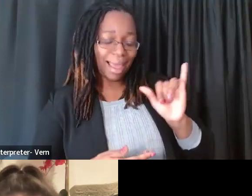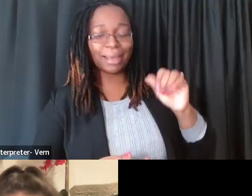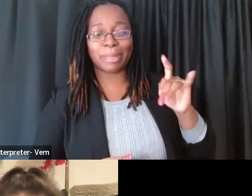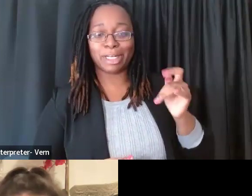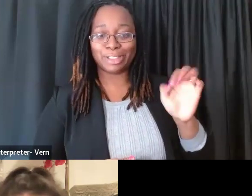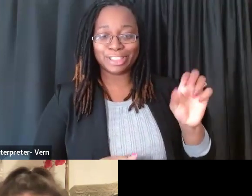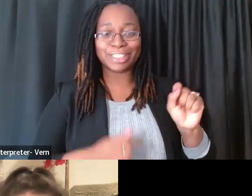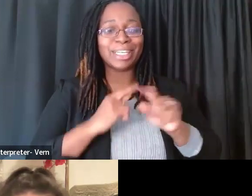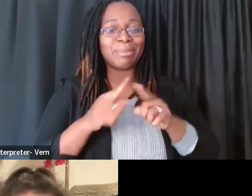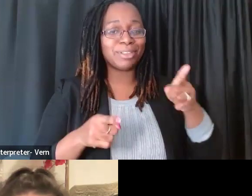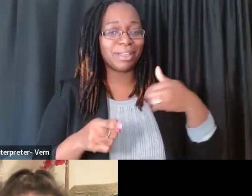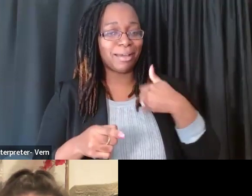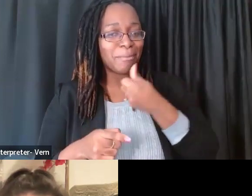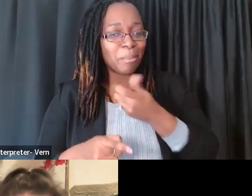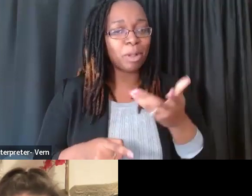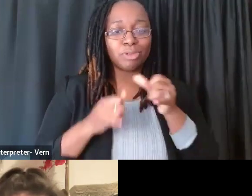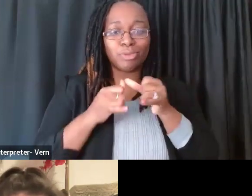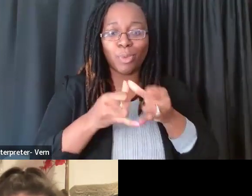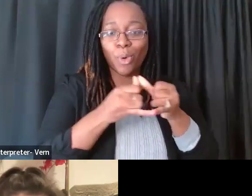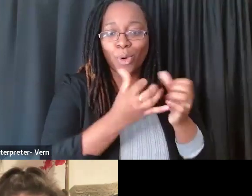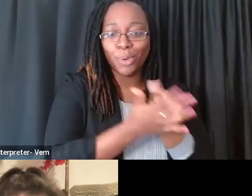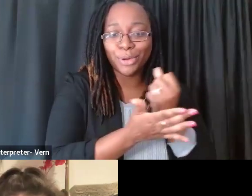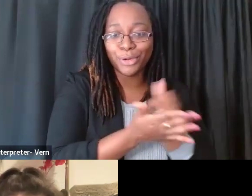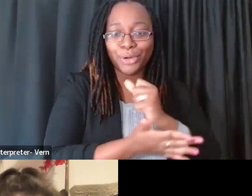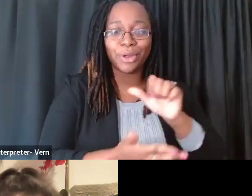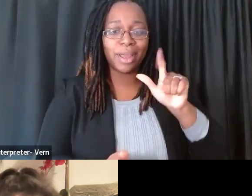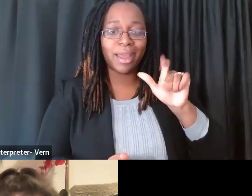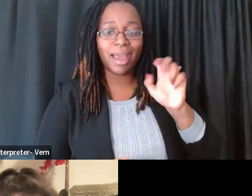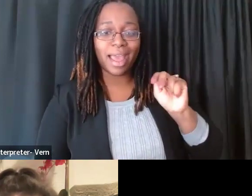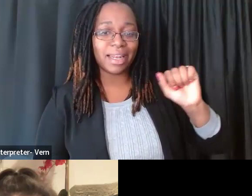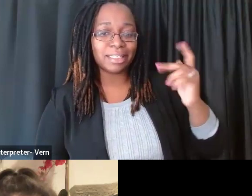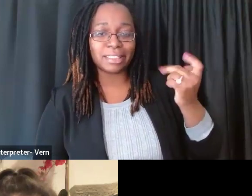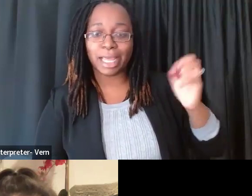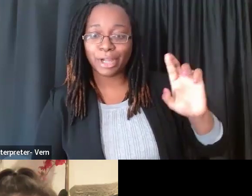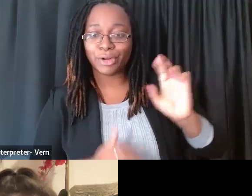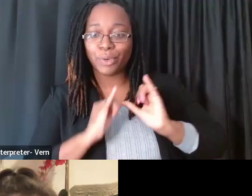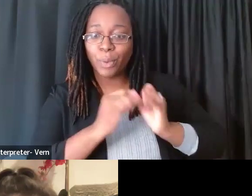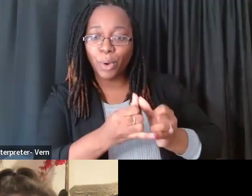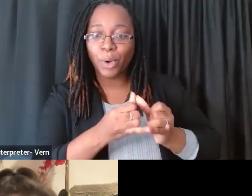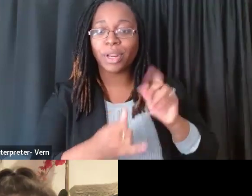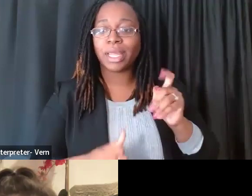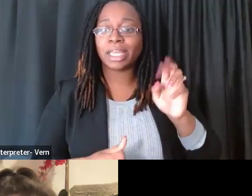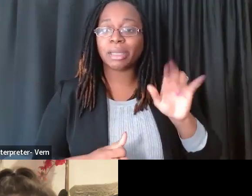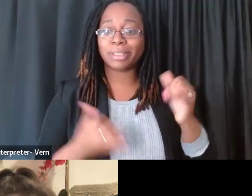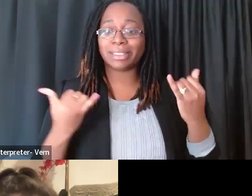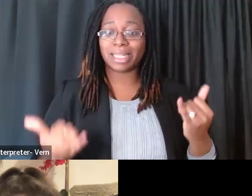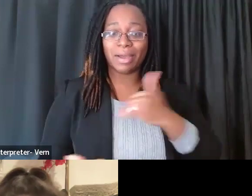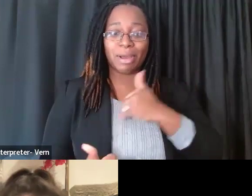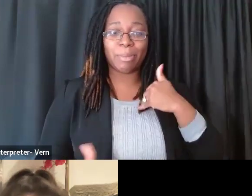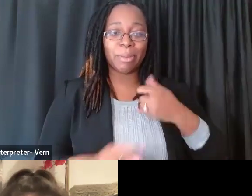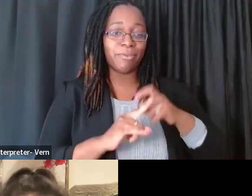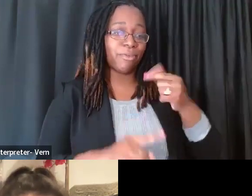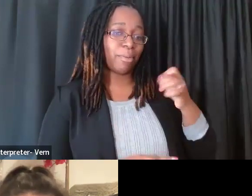Theater's Artistic Collective and is a proud union member with the SDC. Let's give it up for Kimberly